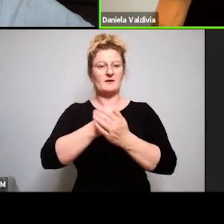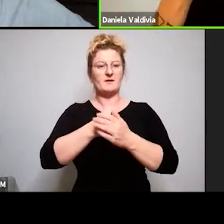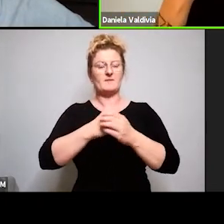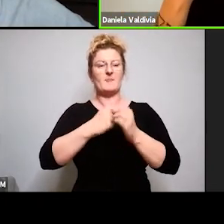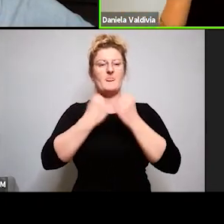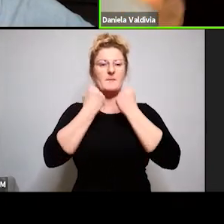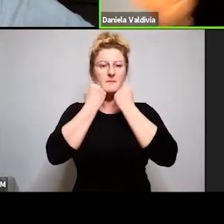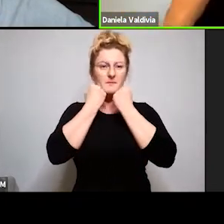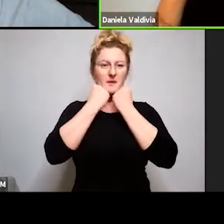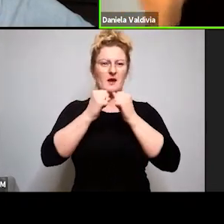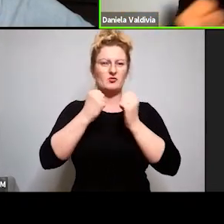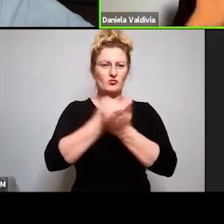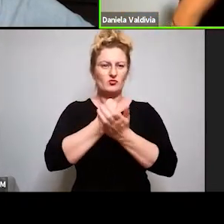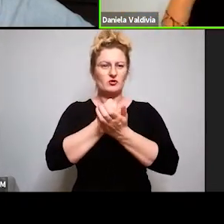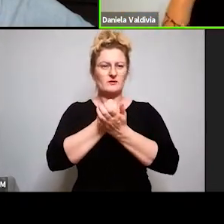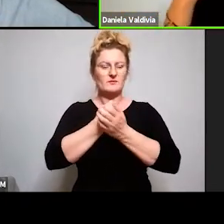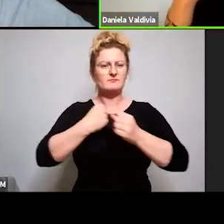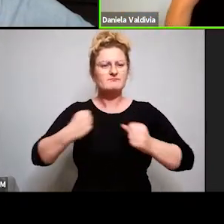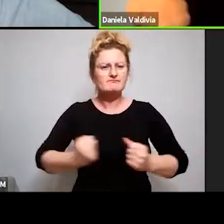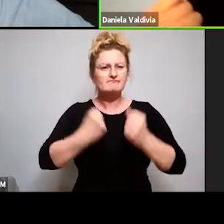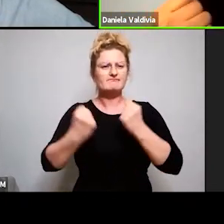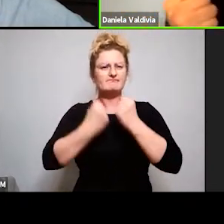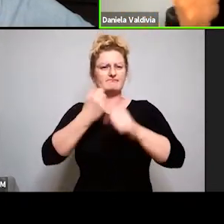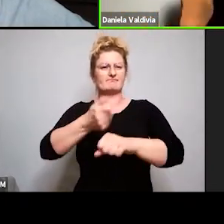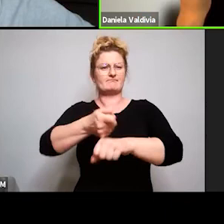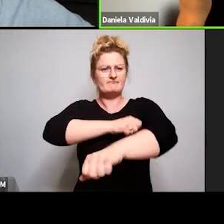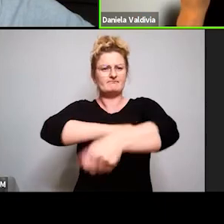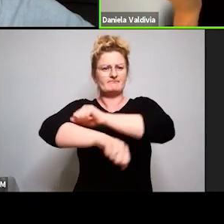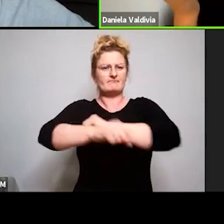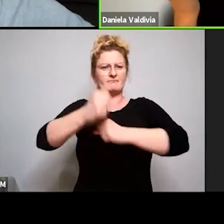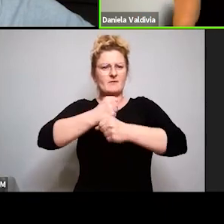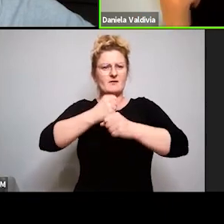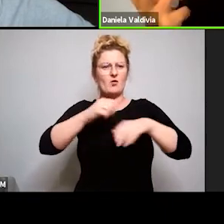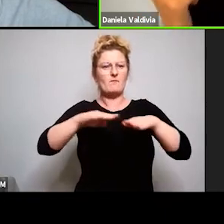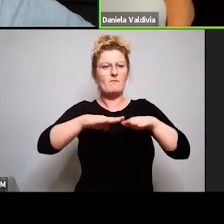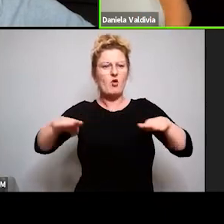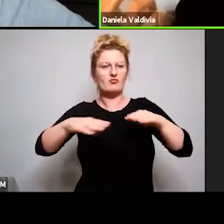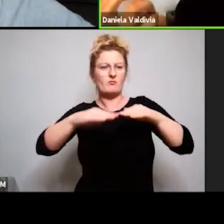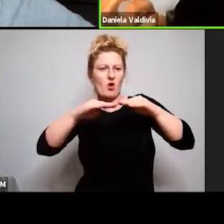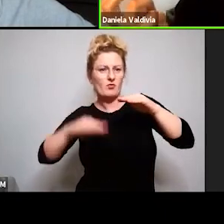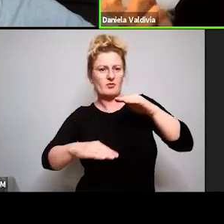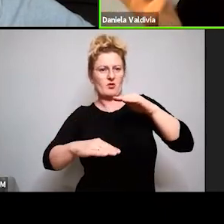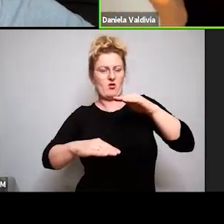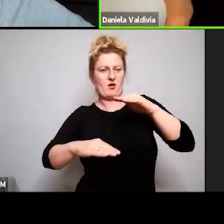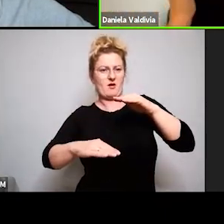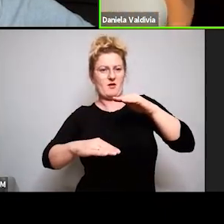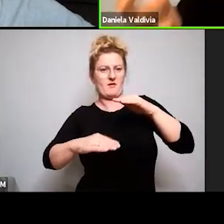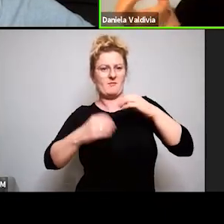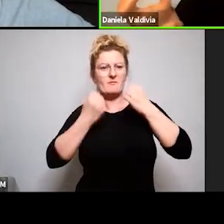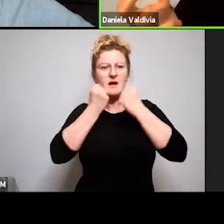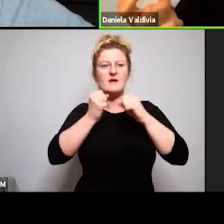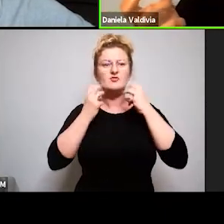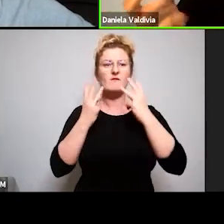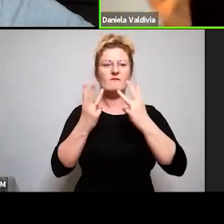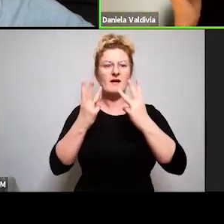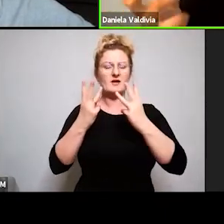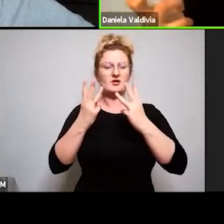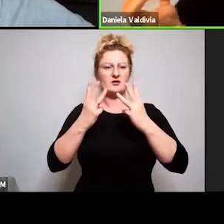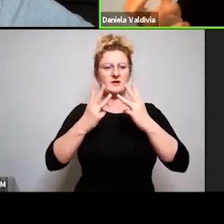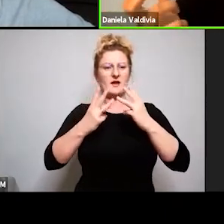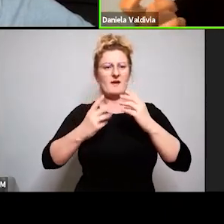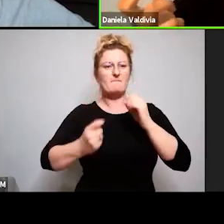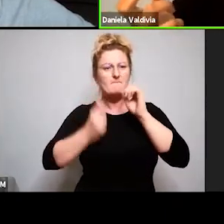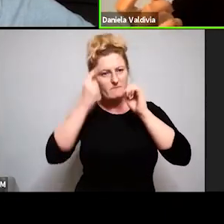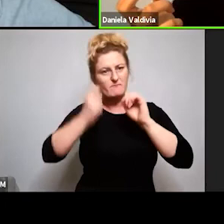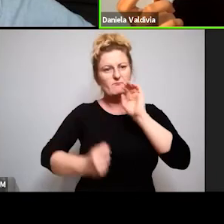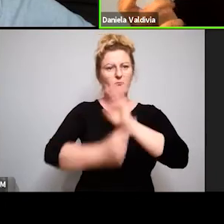know your ideal, your passion, the benefits of the project, and you are working with the leaders. And then you're ready to